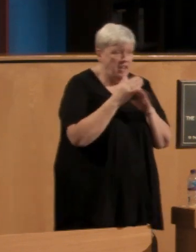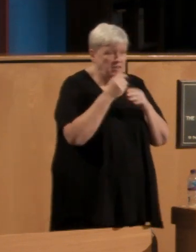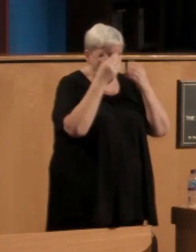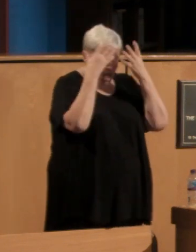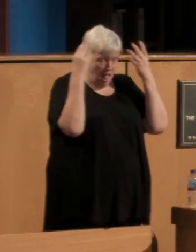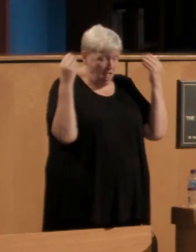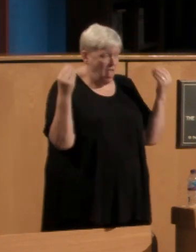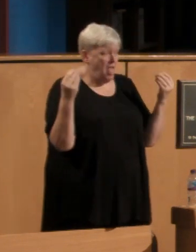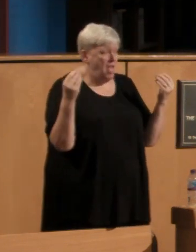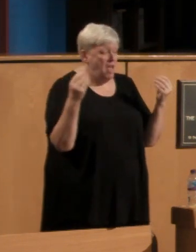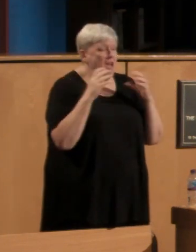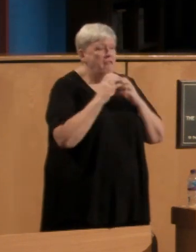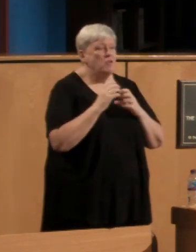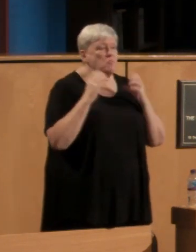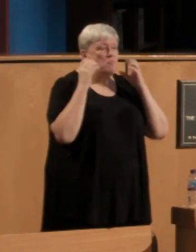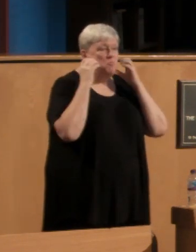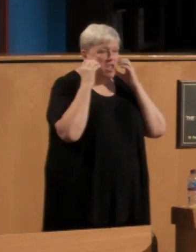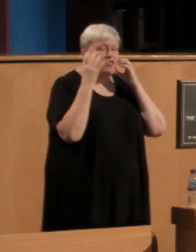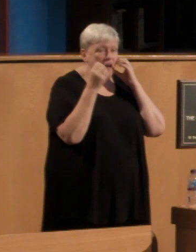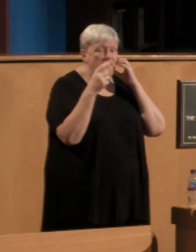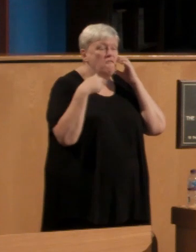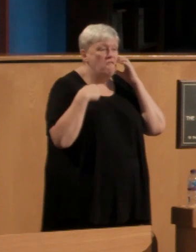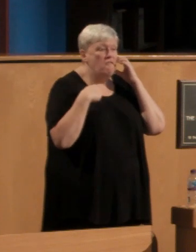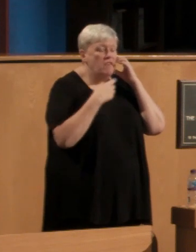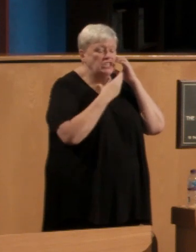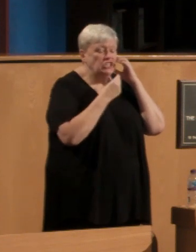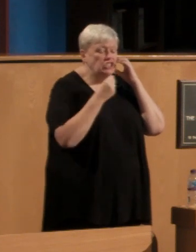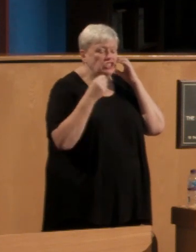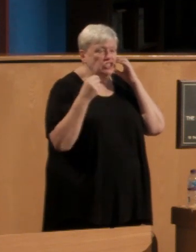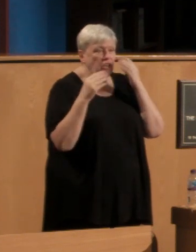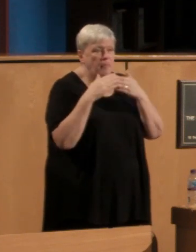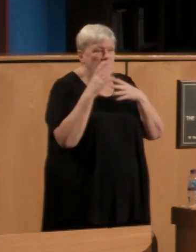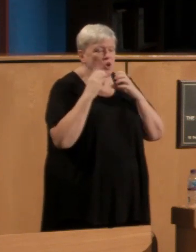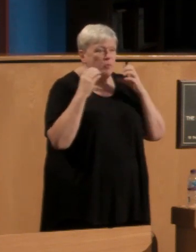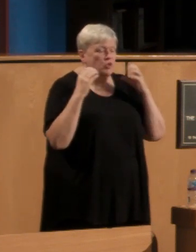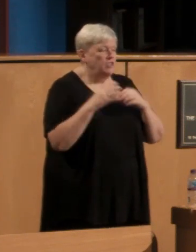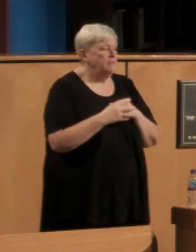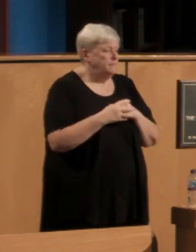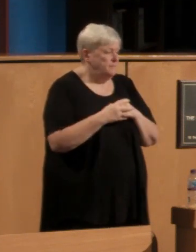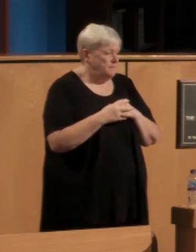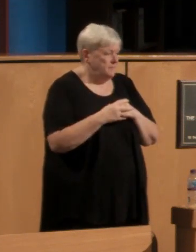I have a bushy beard that is it's getting more bushy because we're going into autumn.